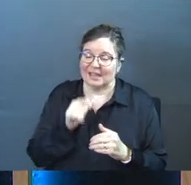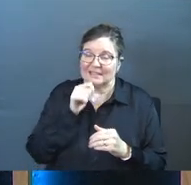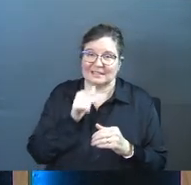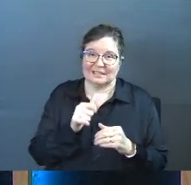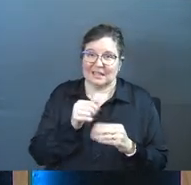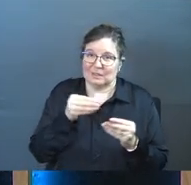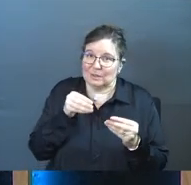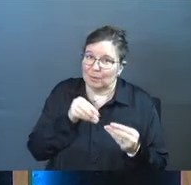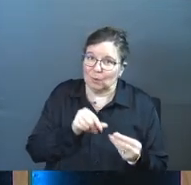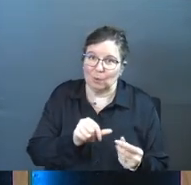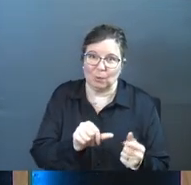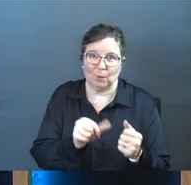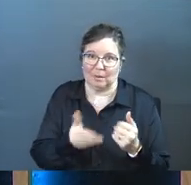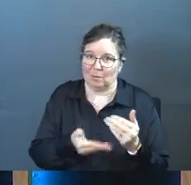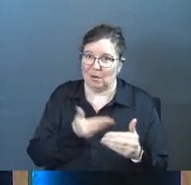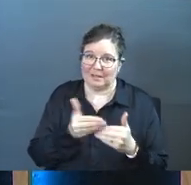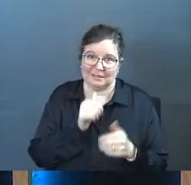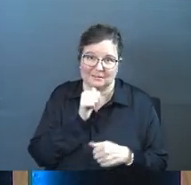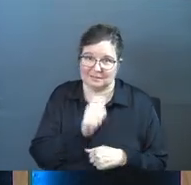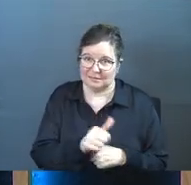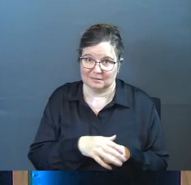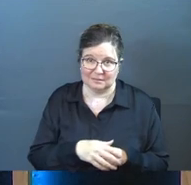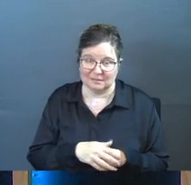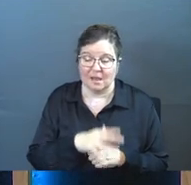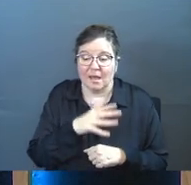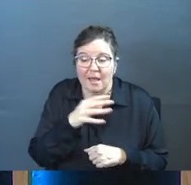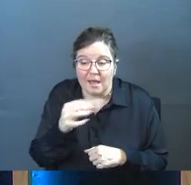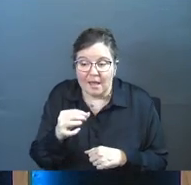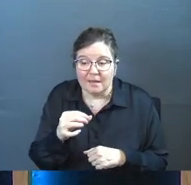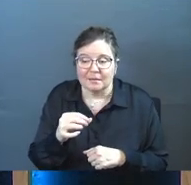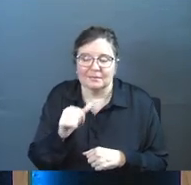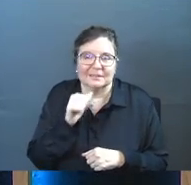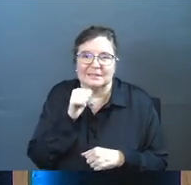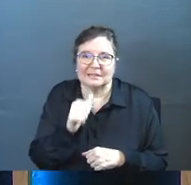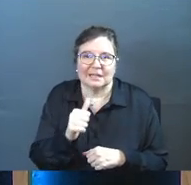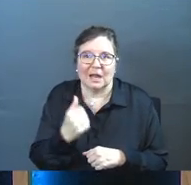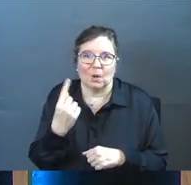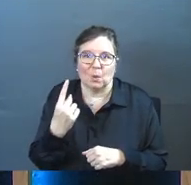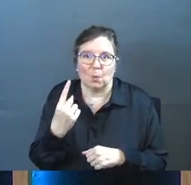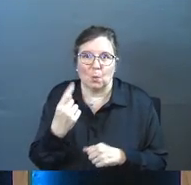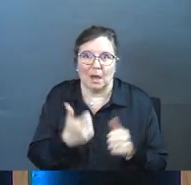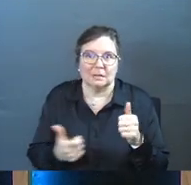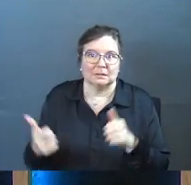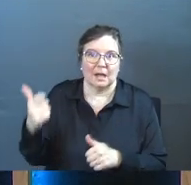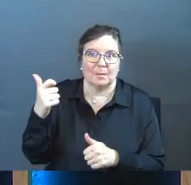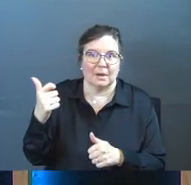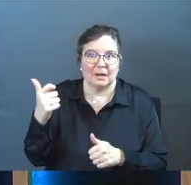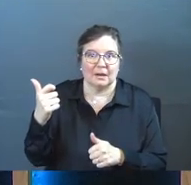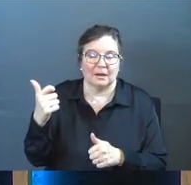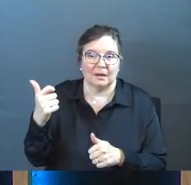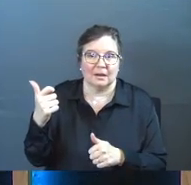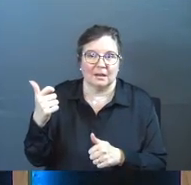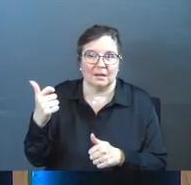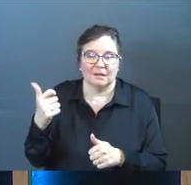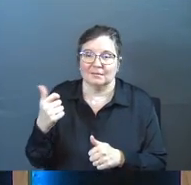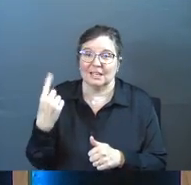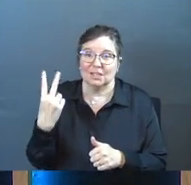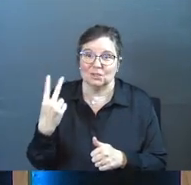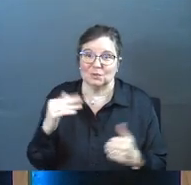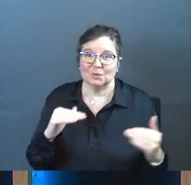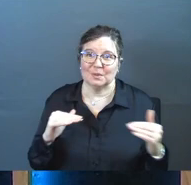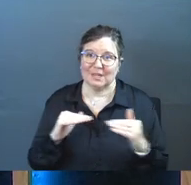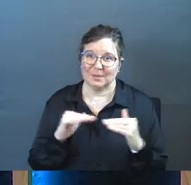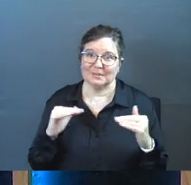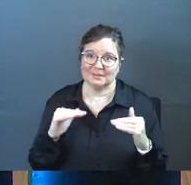not a smooth process. And it's not one dominant. It's two